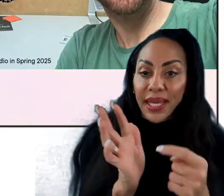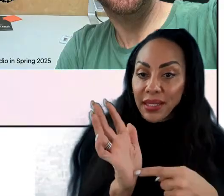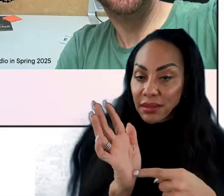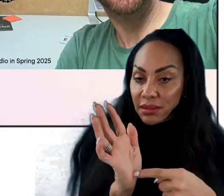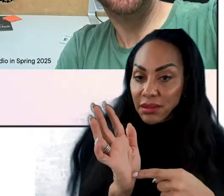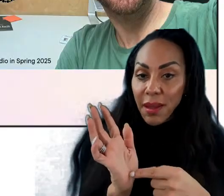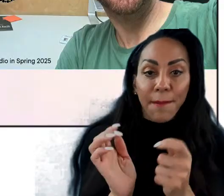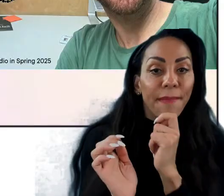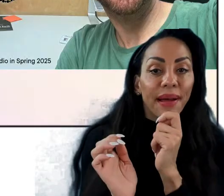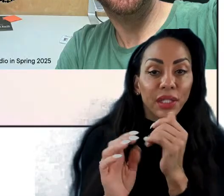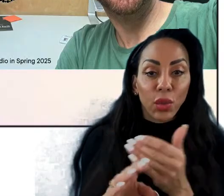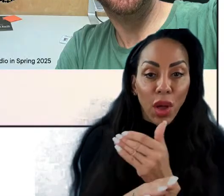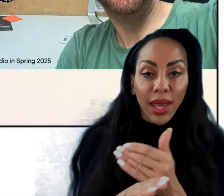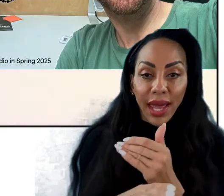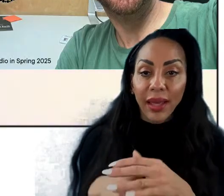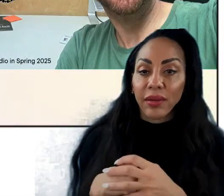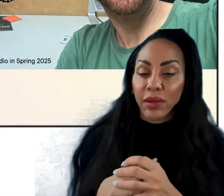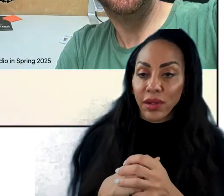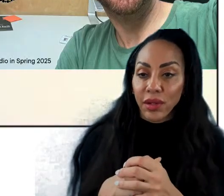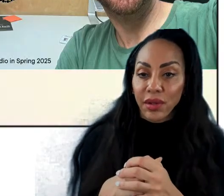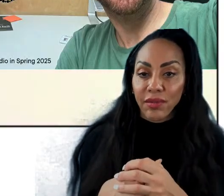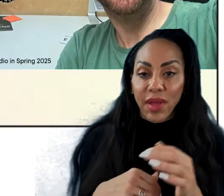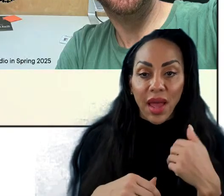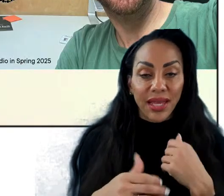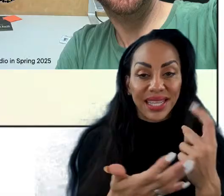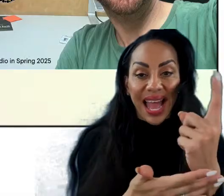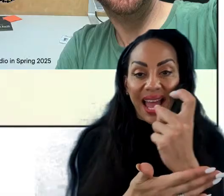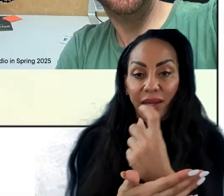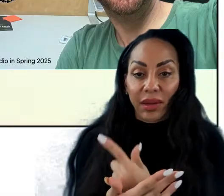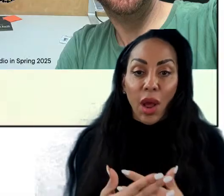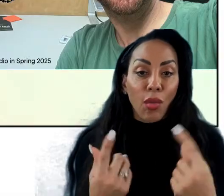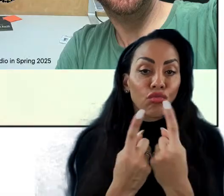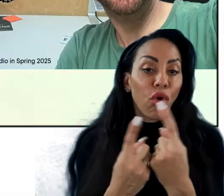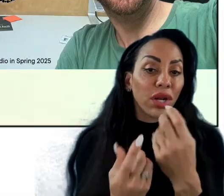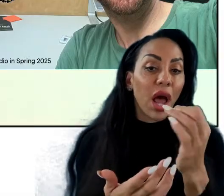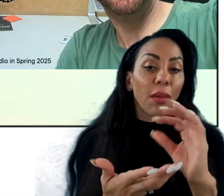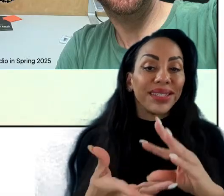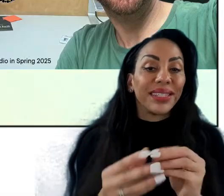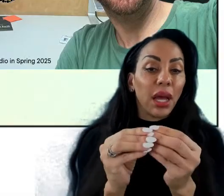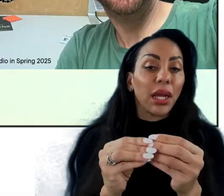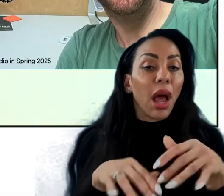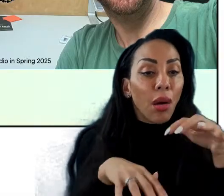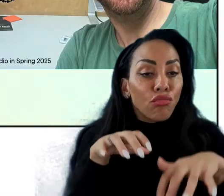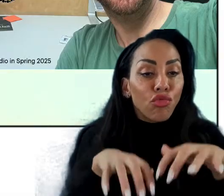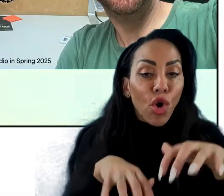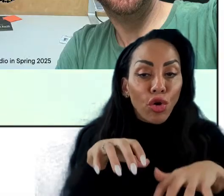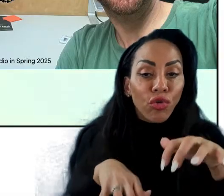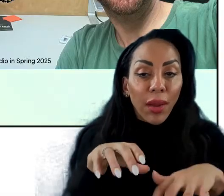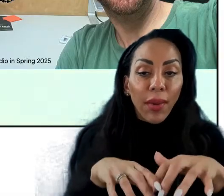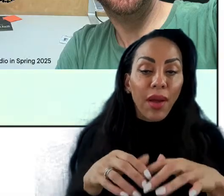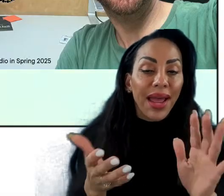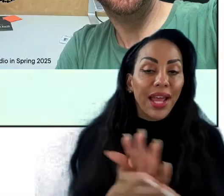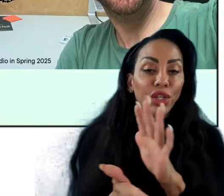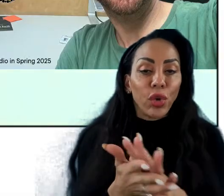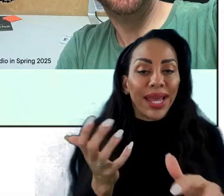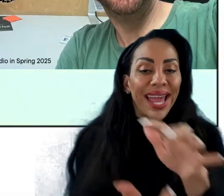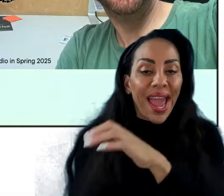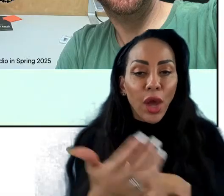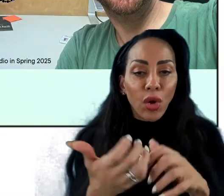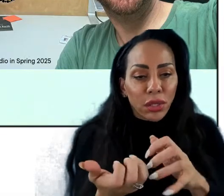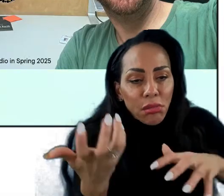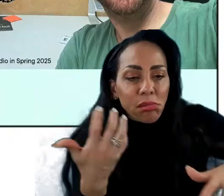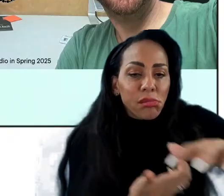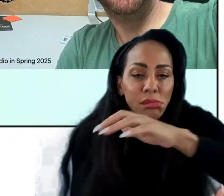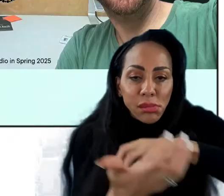Hi, I'm Pete. I'm an animator, product designer, and programmer. I enjoy chaos, complexity, and